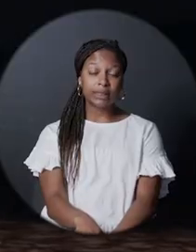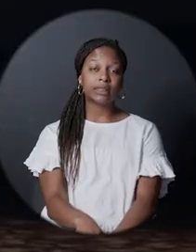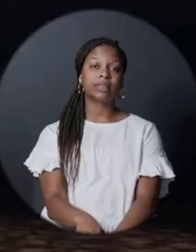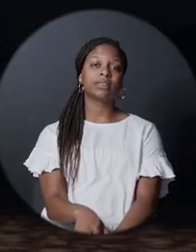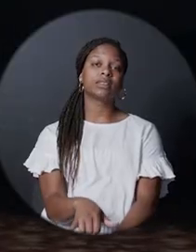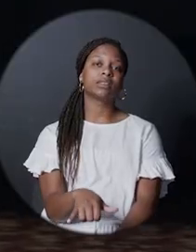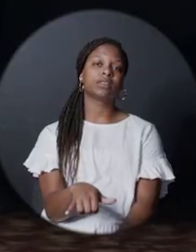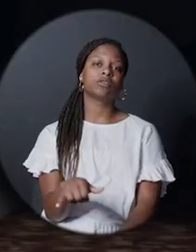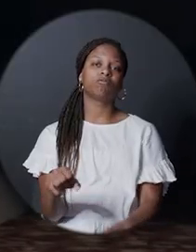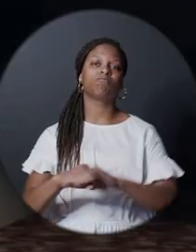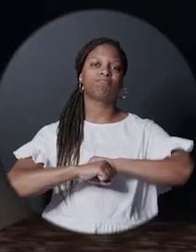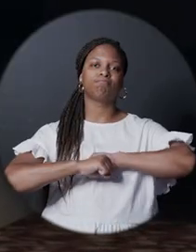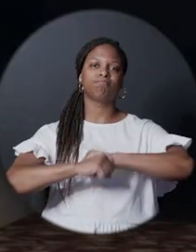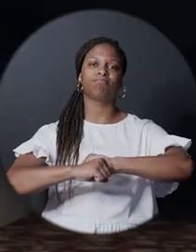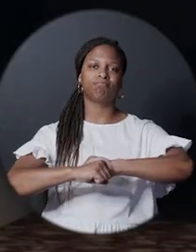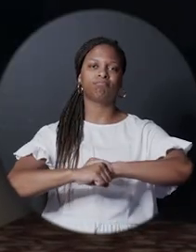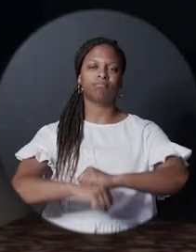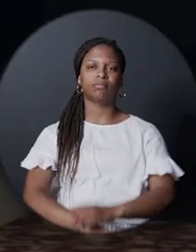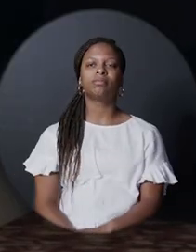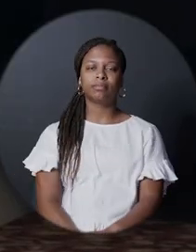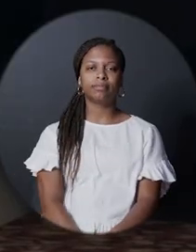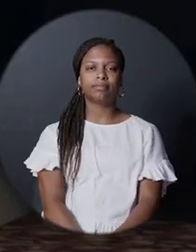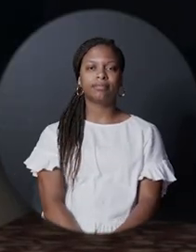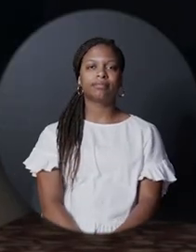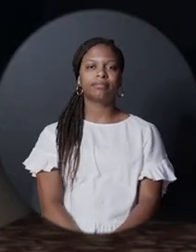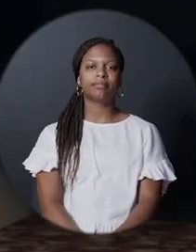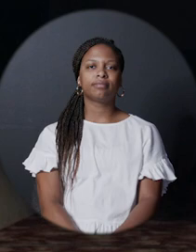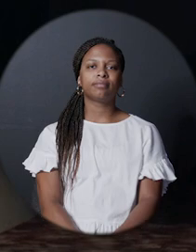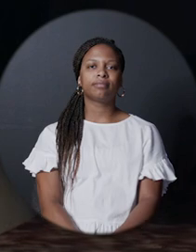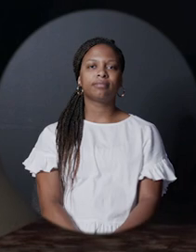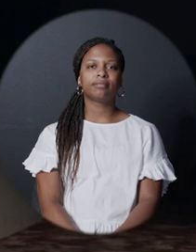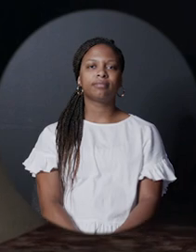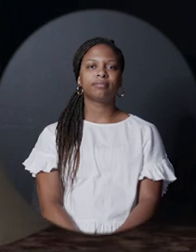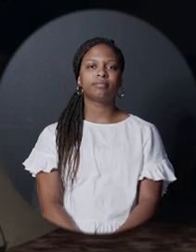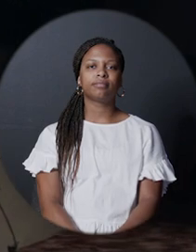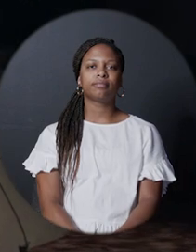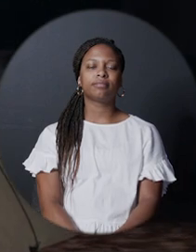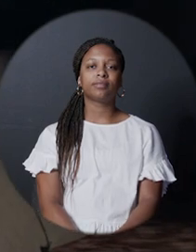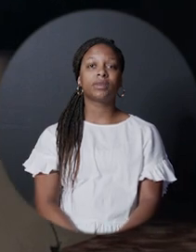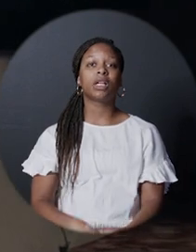That is the epitome of defensiveness.